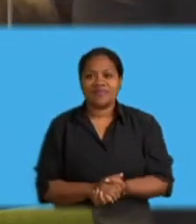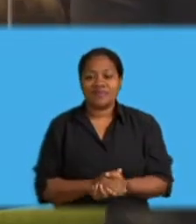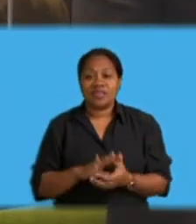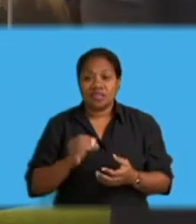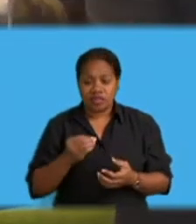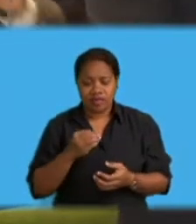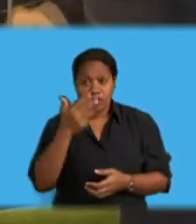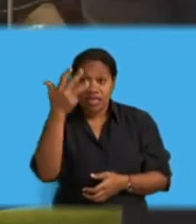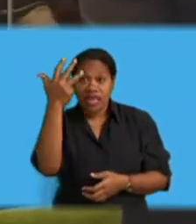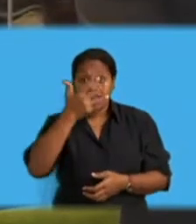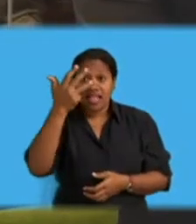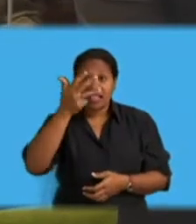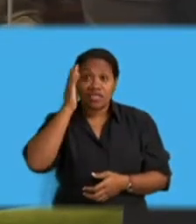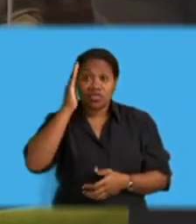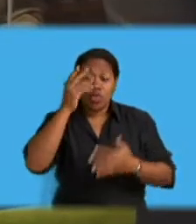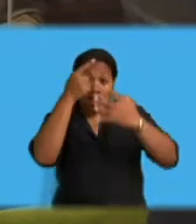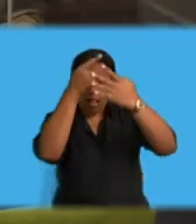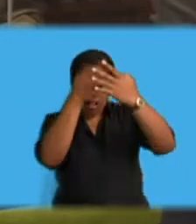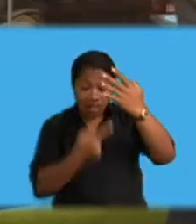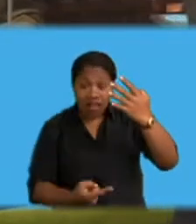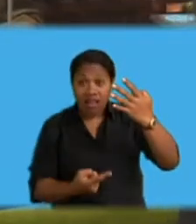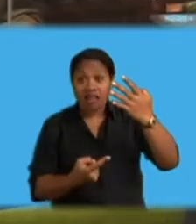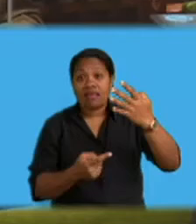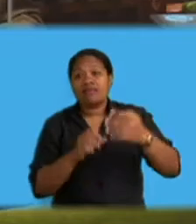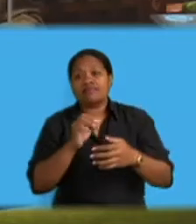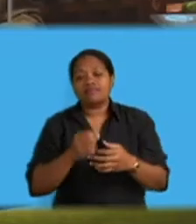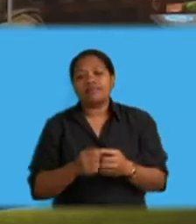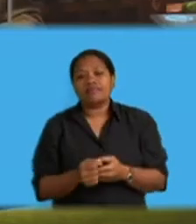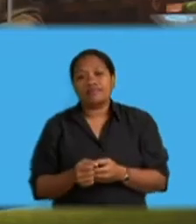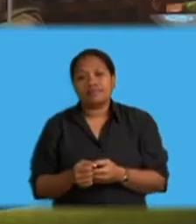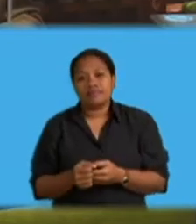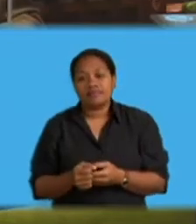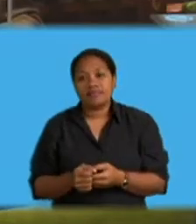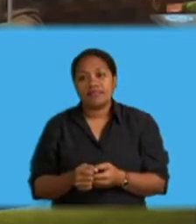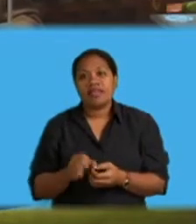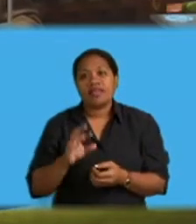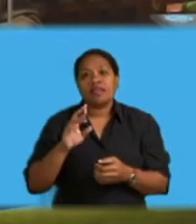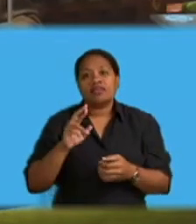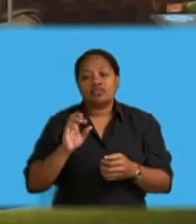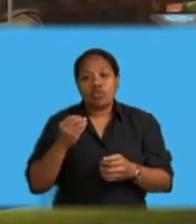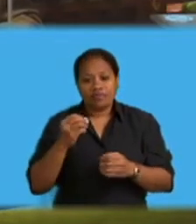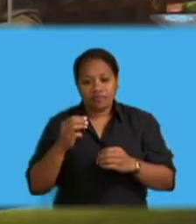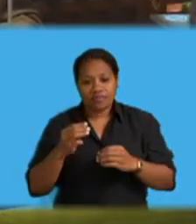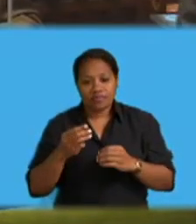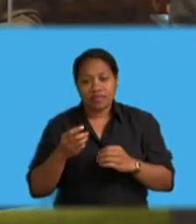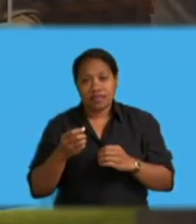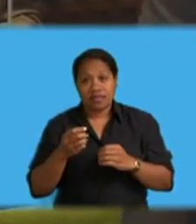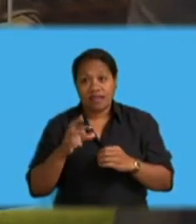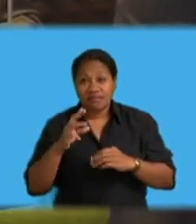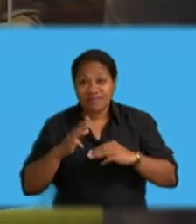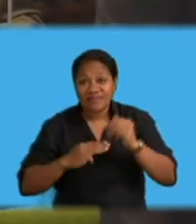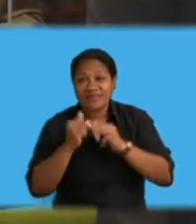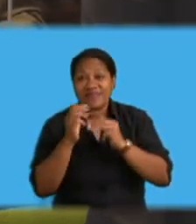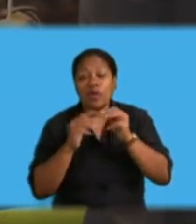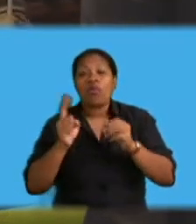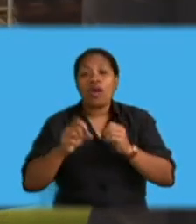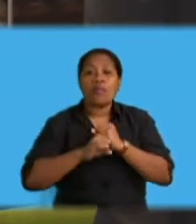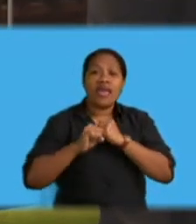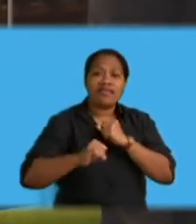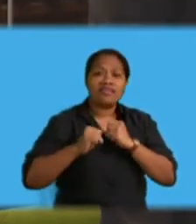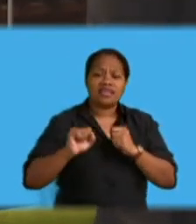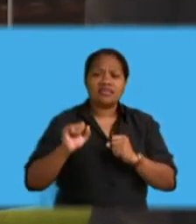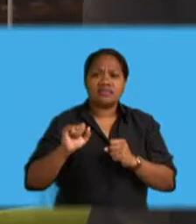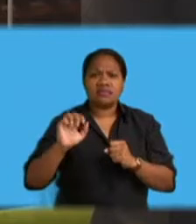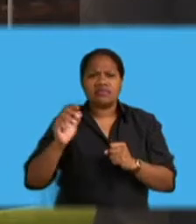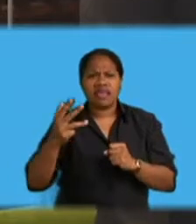for the 19 schools being managed by the Construction Implementation Unit, the tender for construction was advertised this month on the 6th of May and was